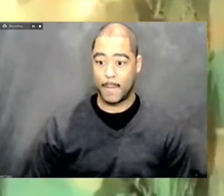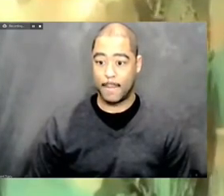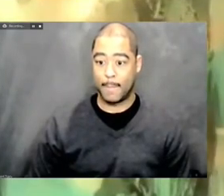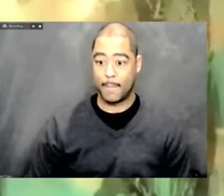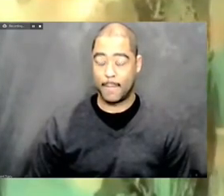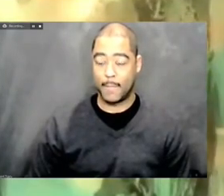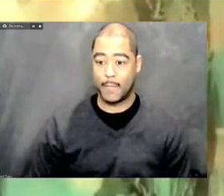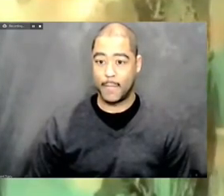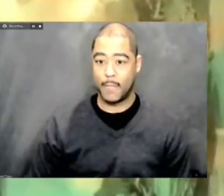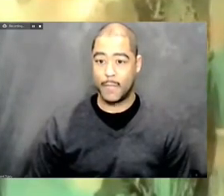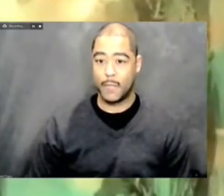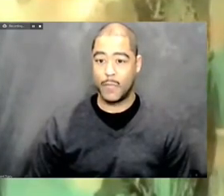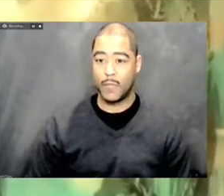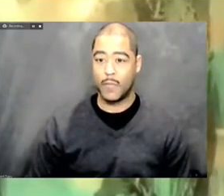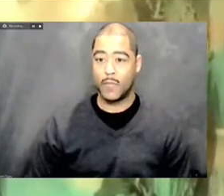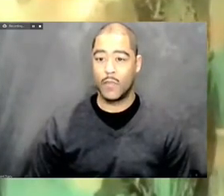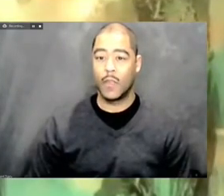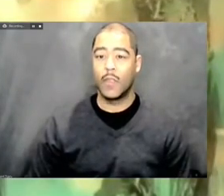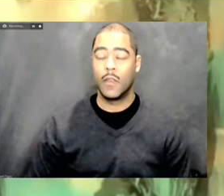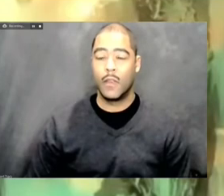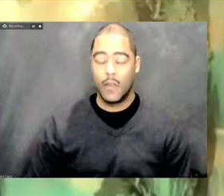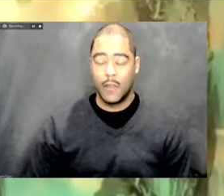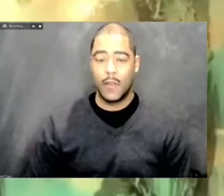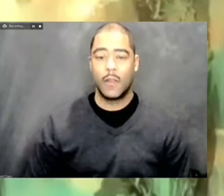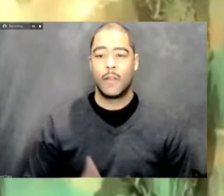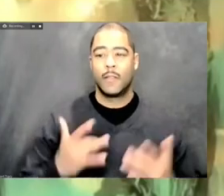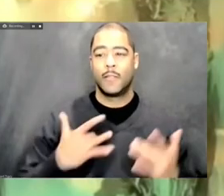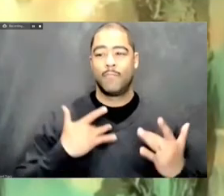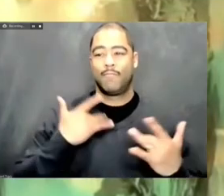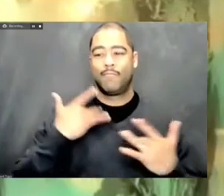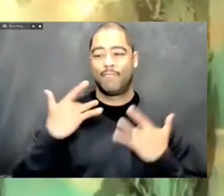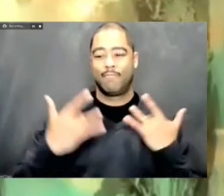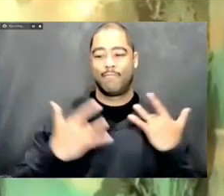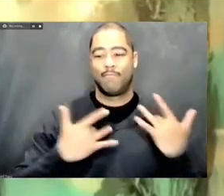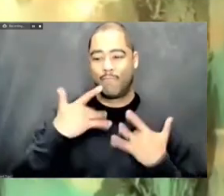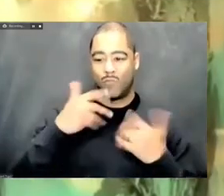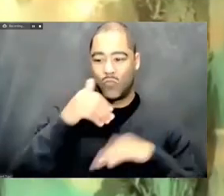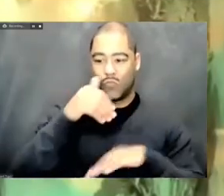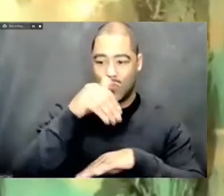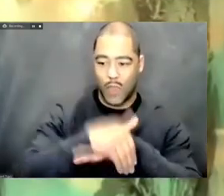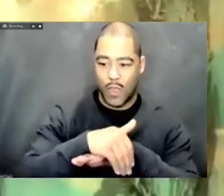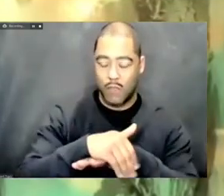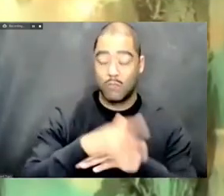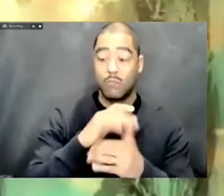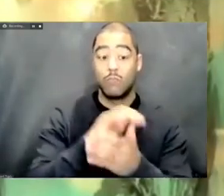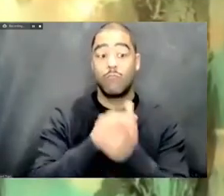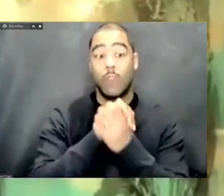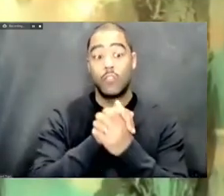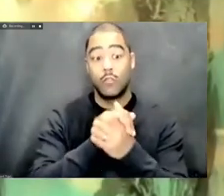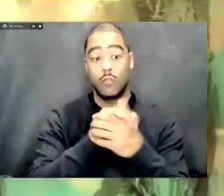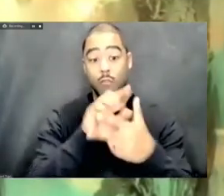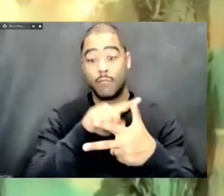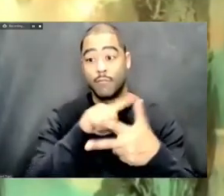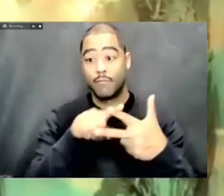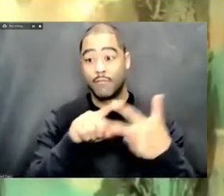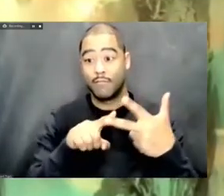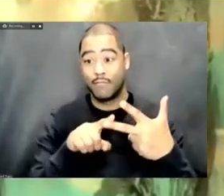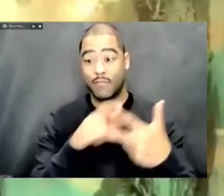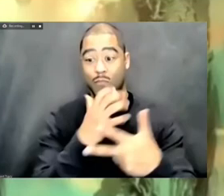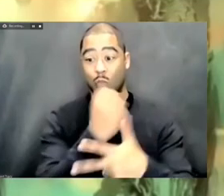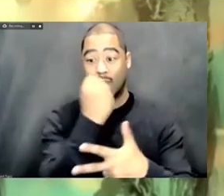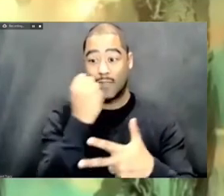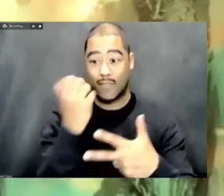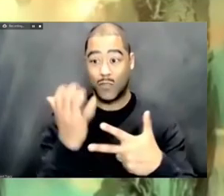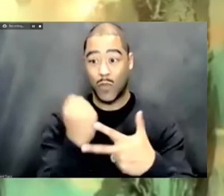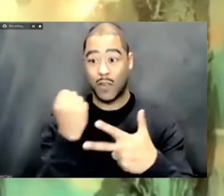Well, this has been such a great and exciting evening, and congratulations to our winners. I first want to just do a